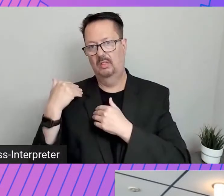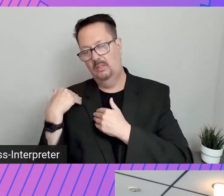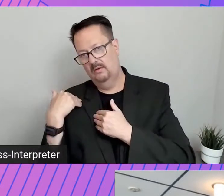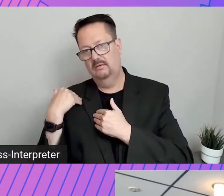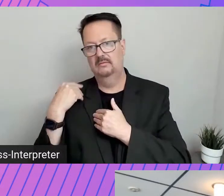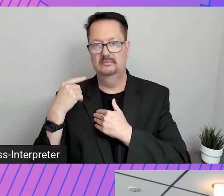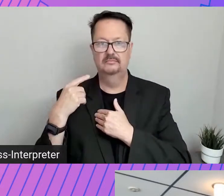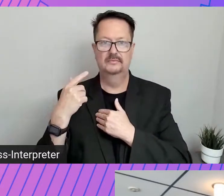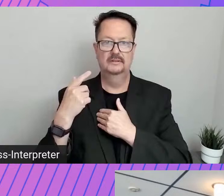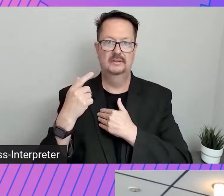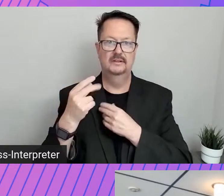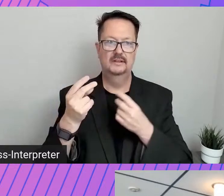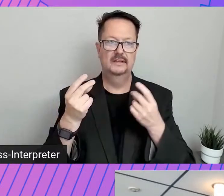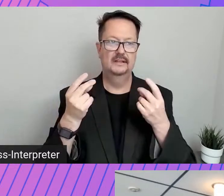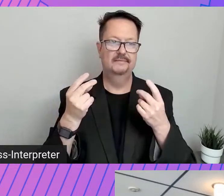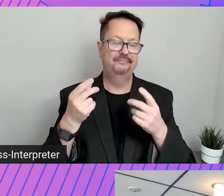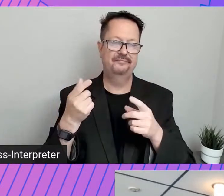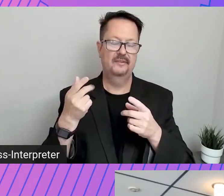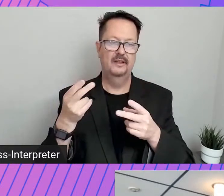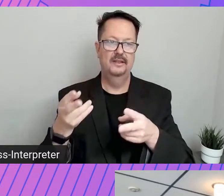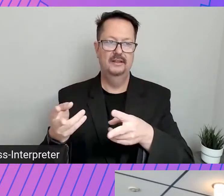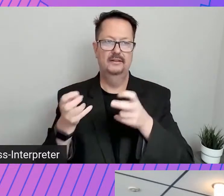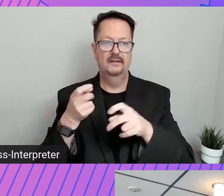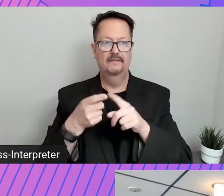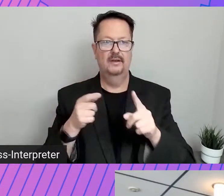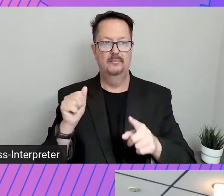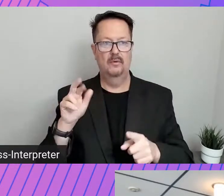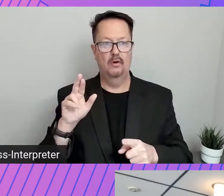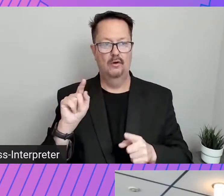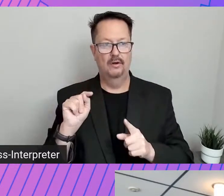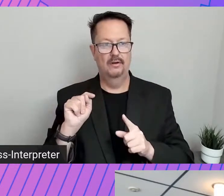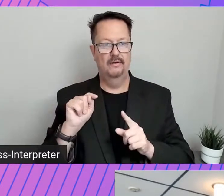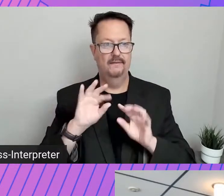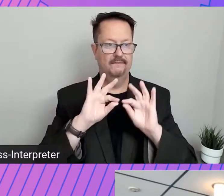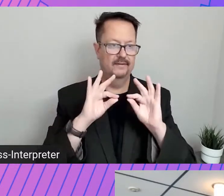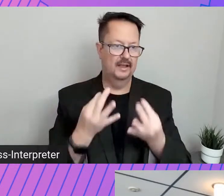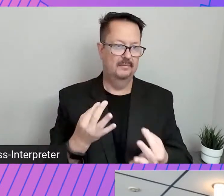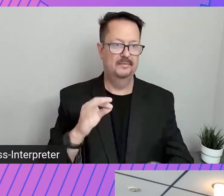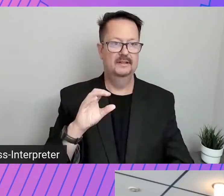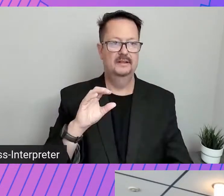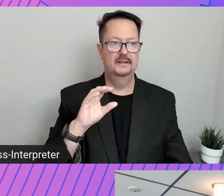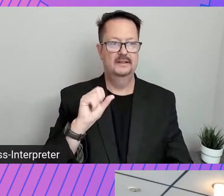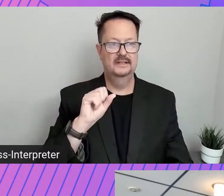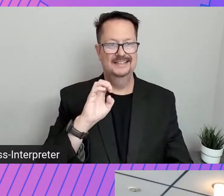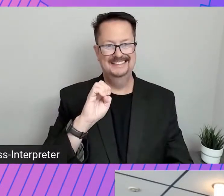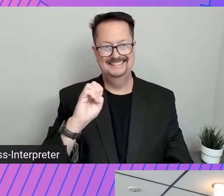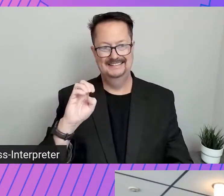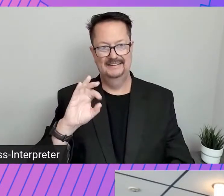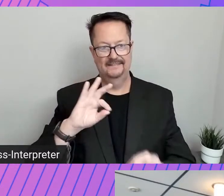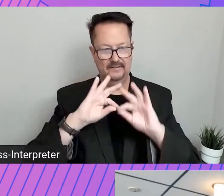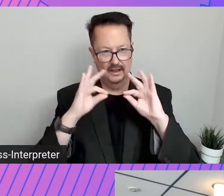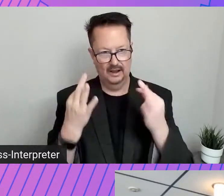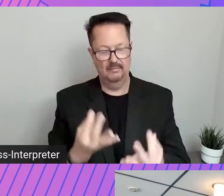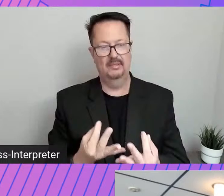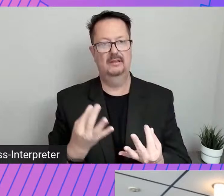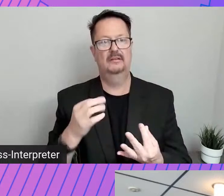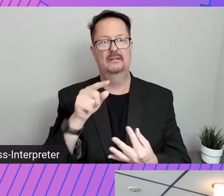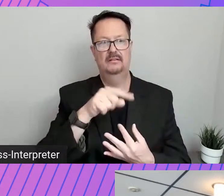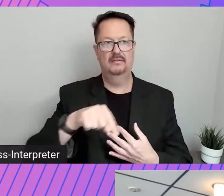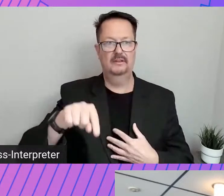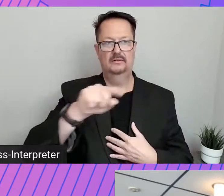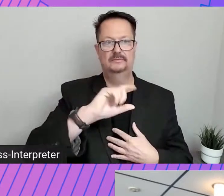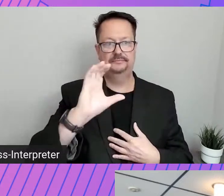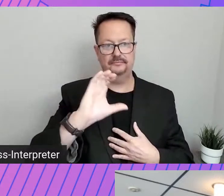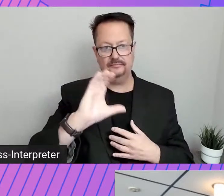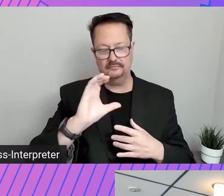family, instances from the R family versus instance from C family in the compute optimized clusters. So we have a few of these